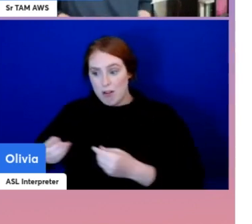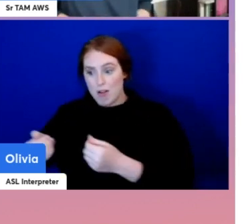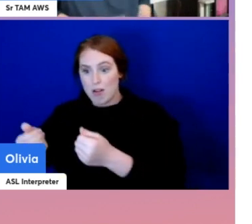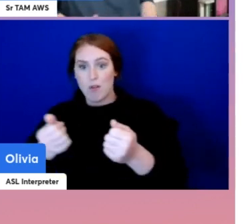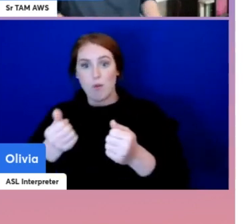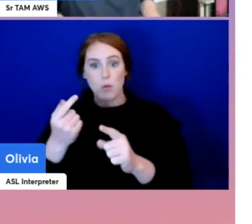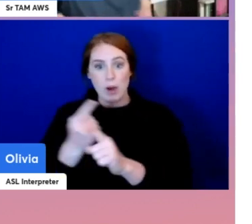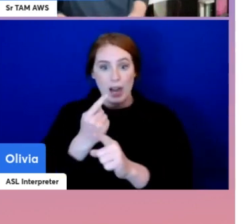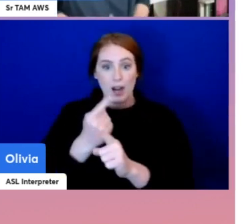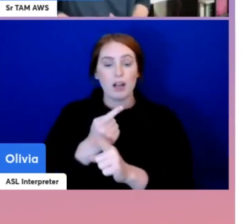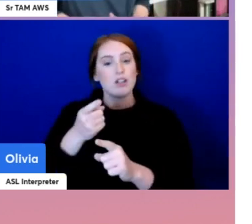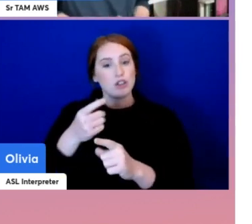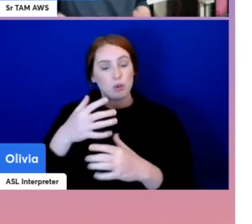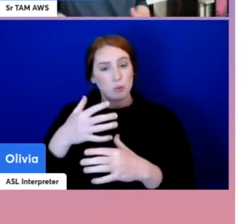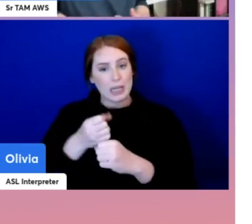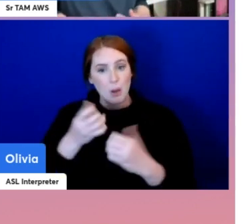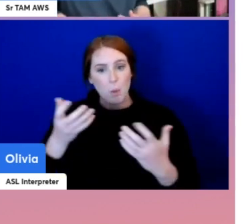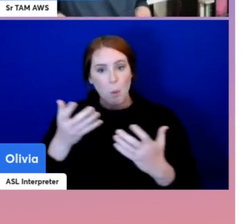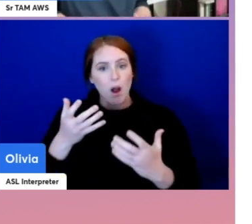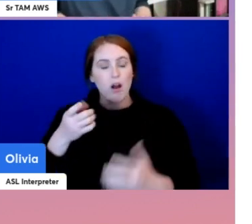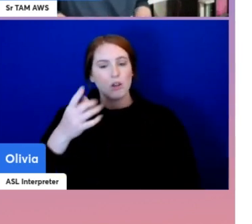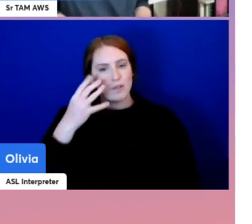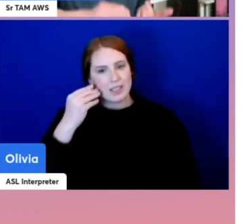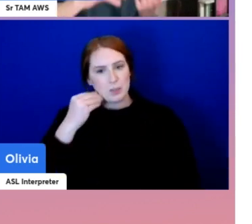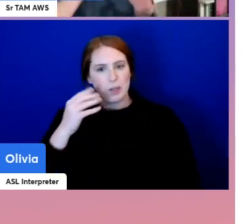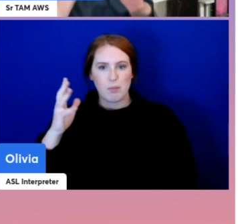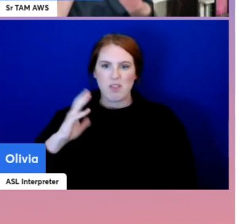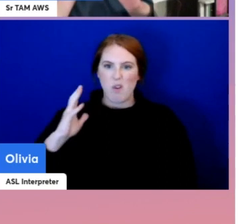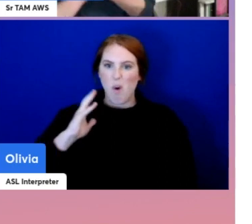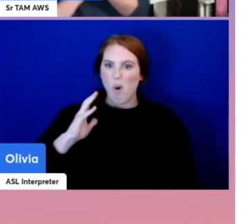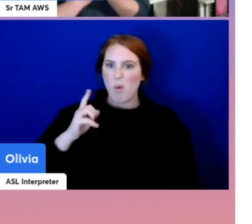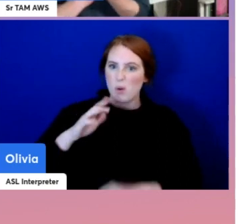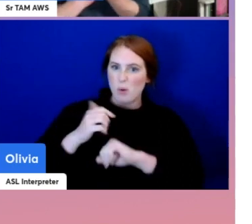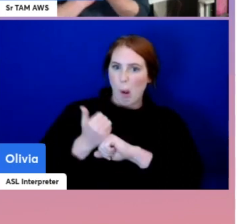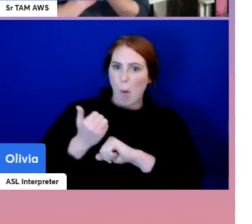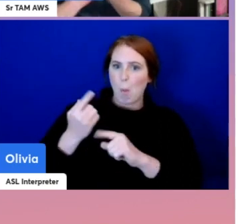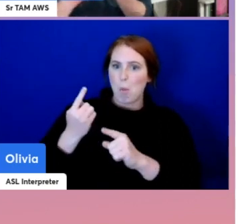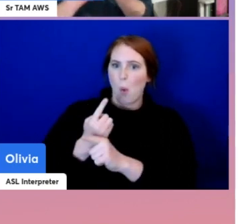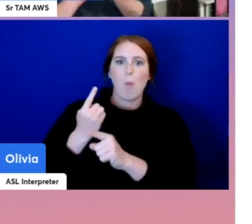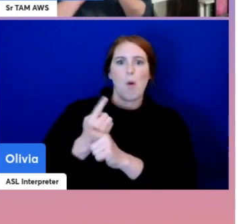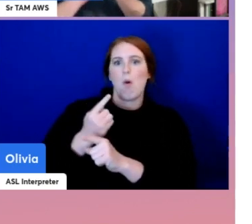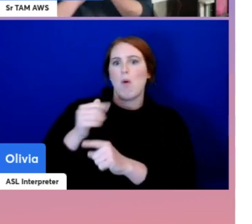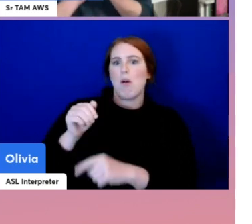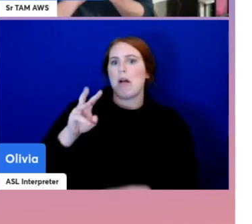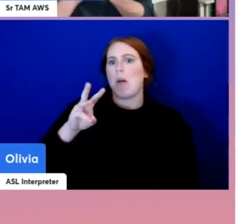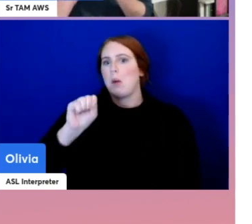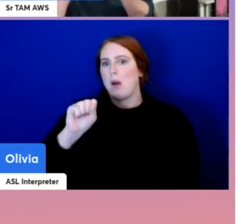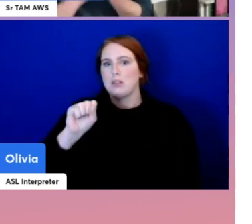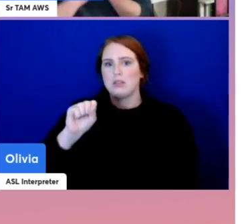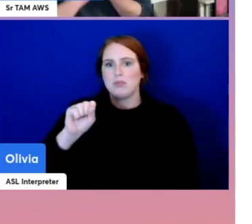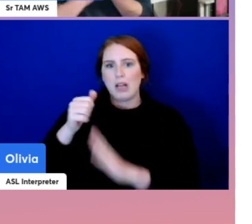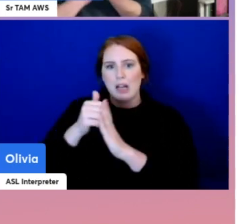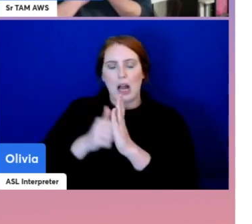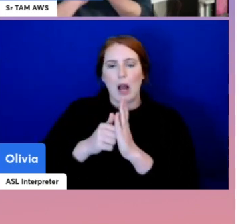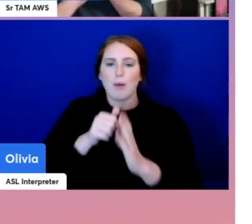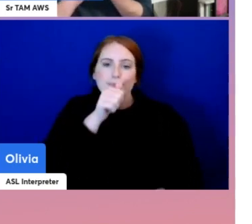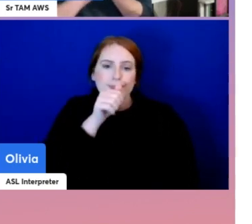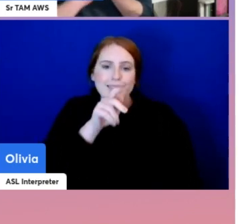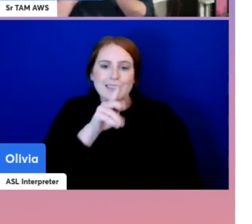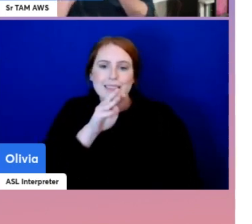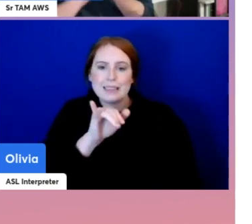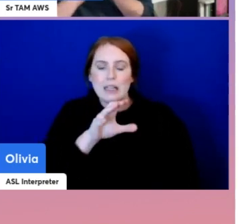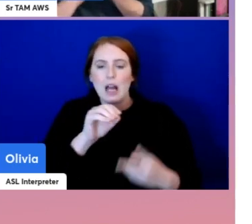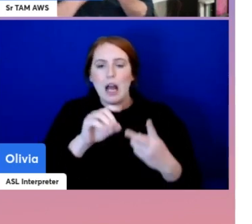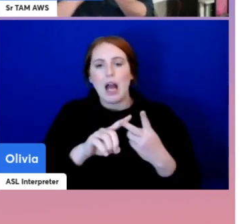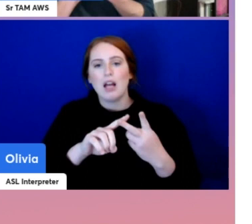familiar with from setting up any normal AWS account. You get a secret key, and you get, you get